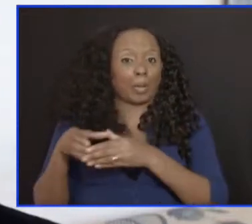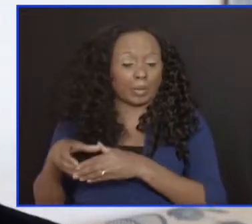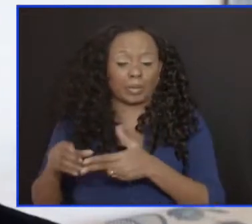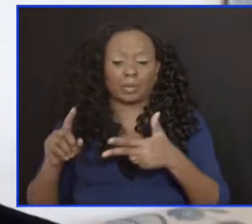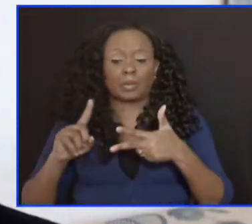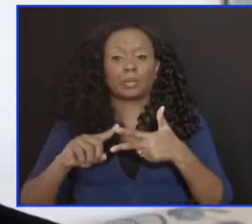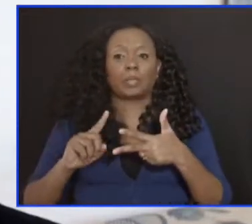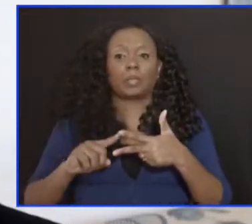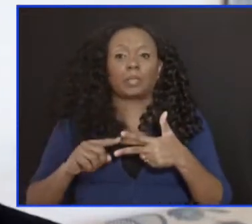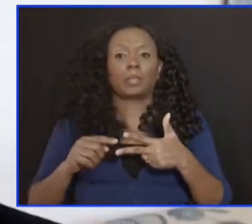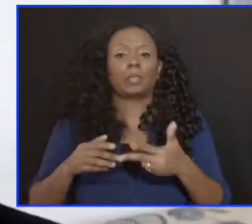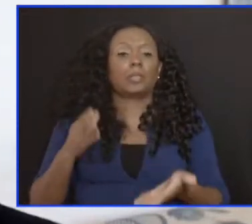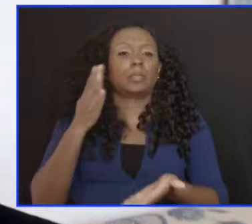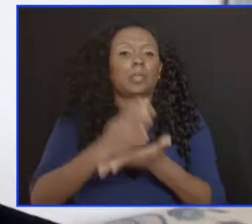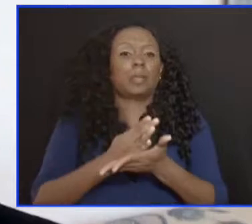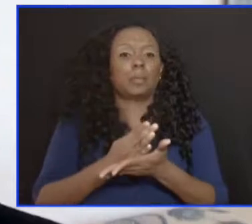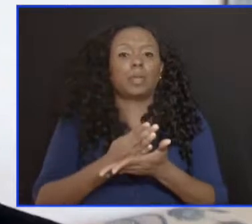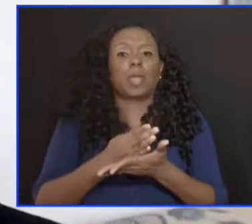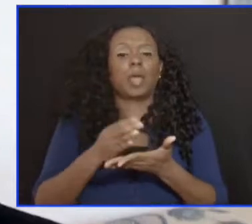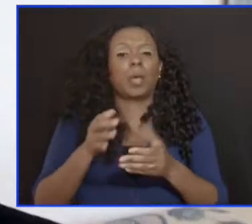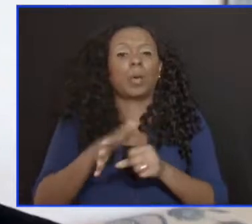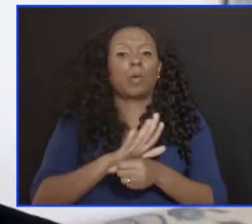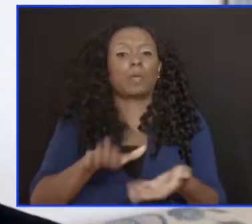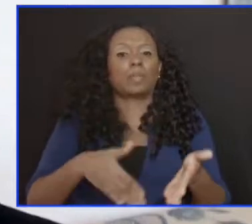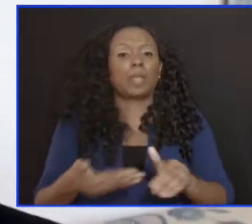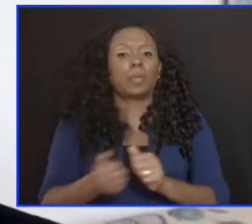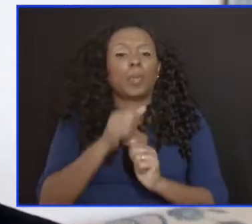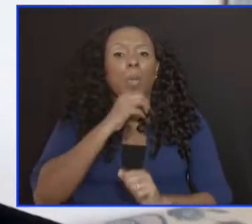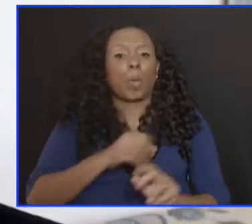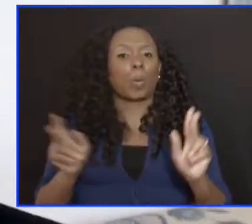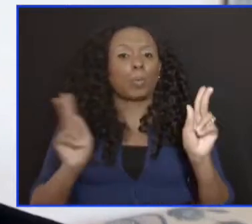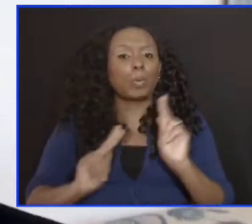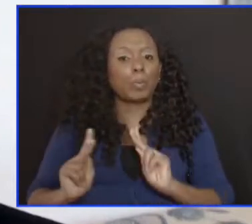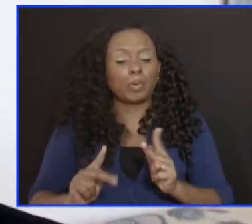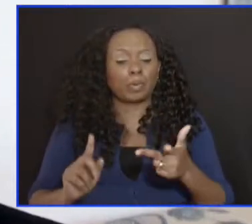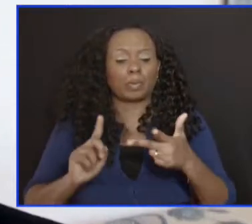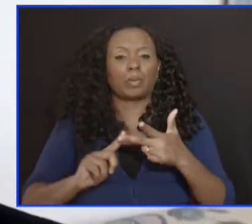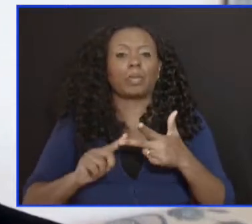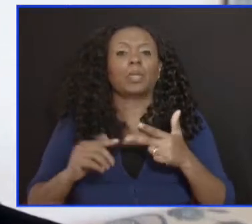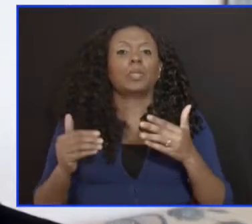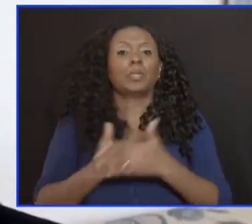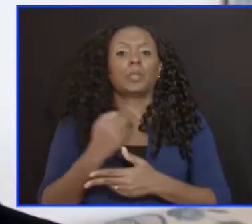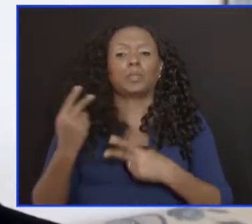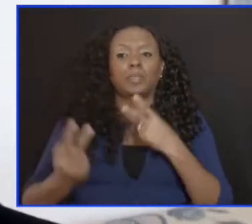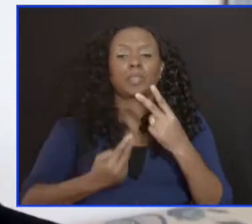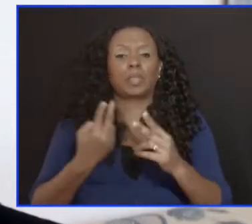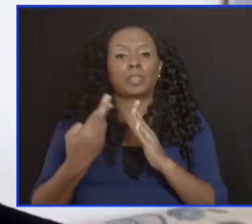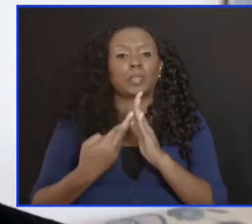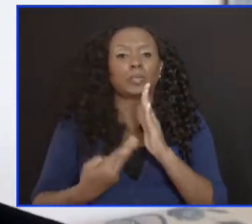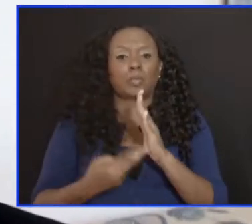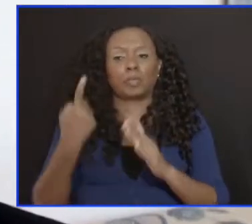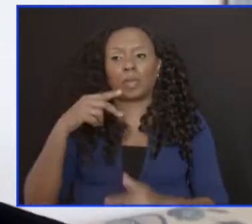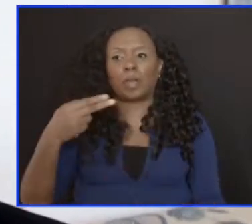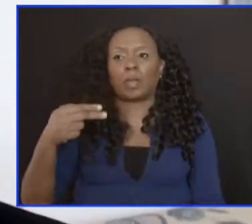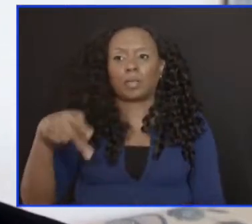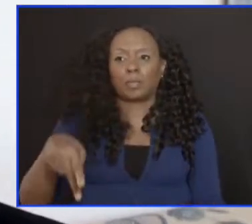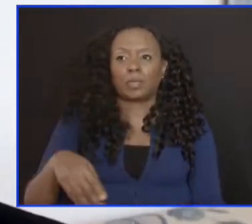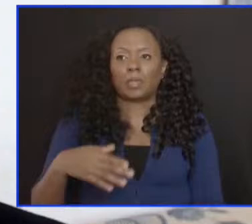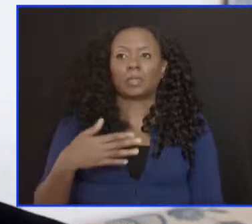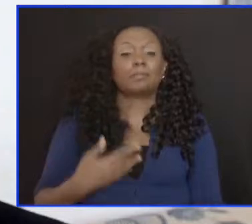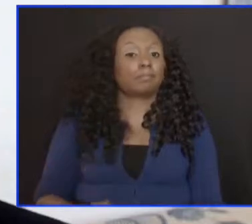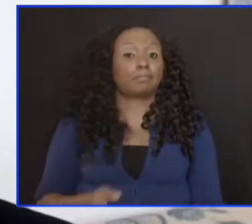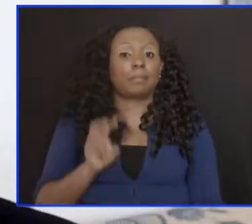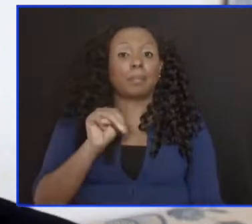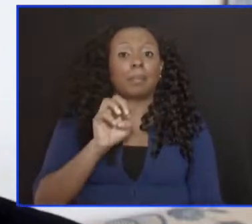preventing COVID-19 deaths among the elderly, and the new visitation rules at the Harrison Point facility. Good morning let's